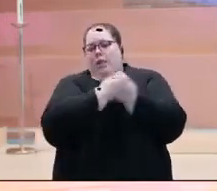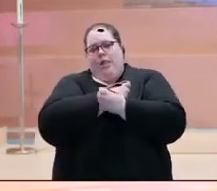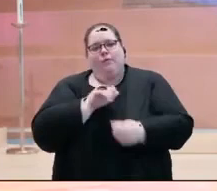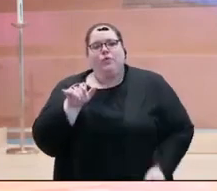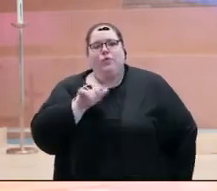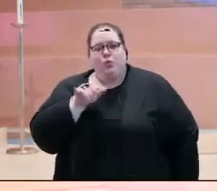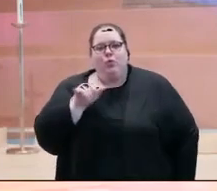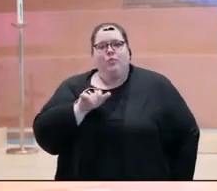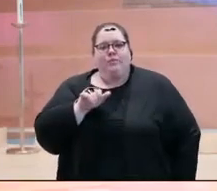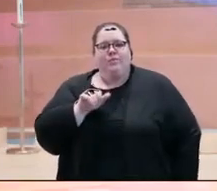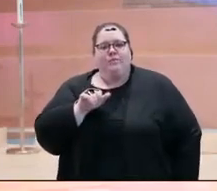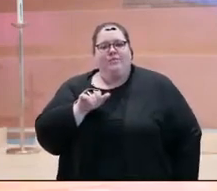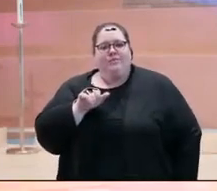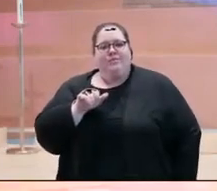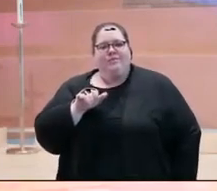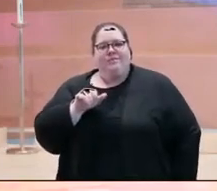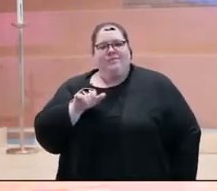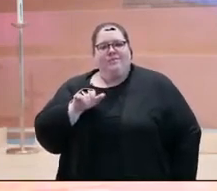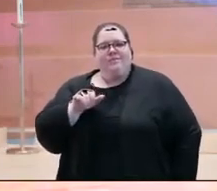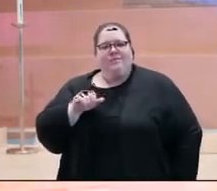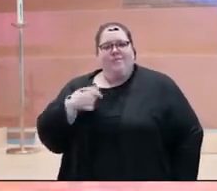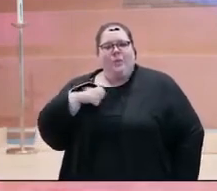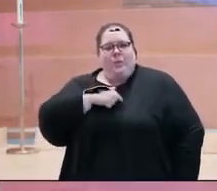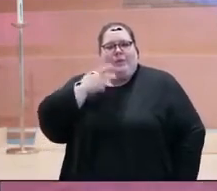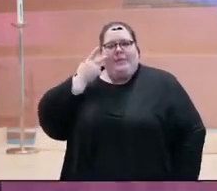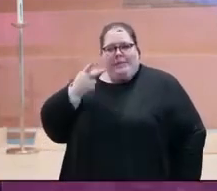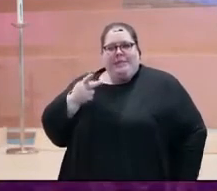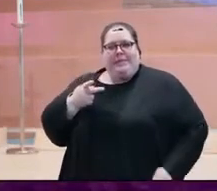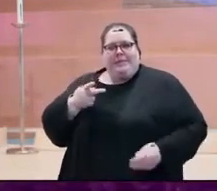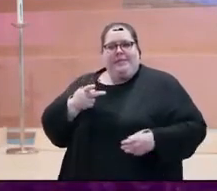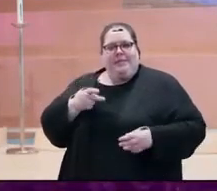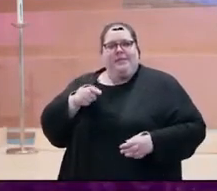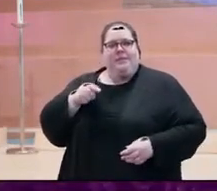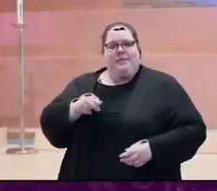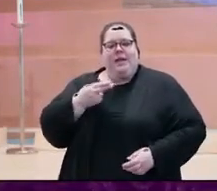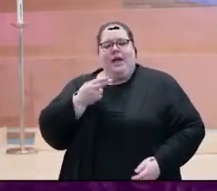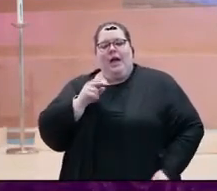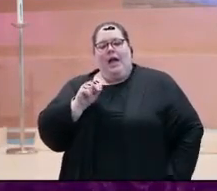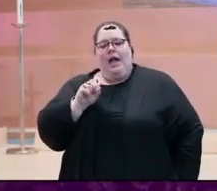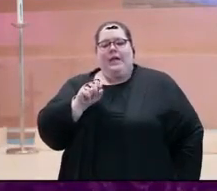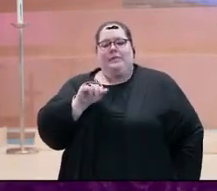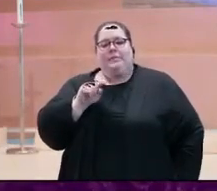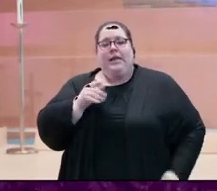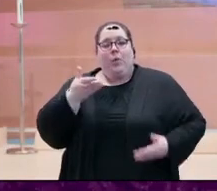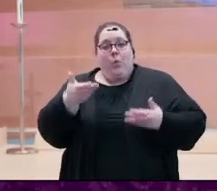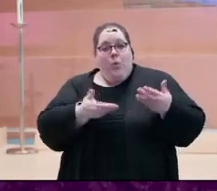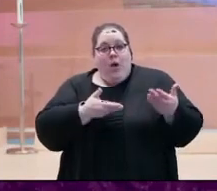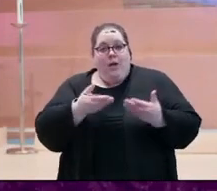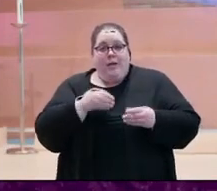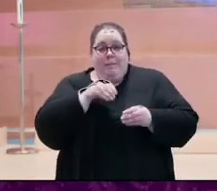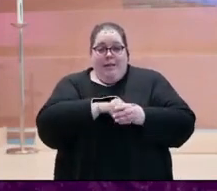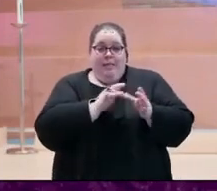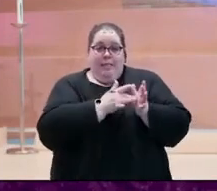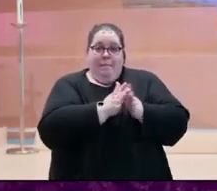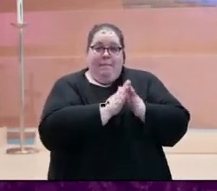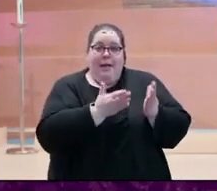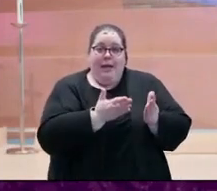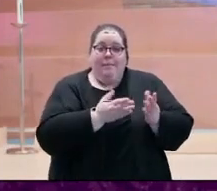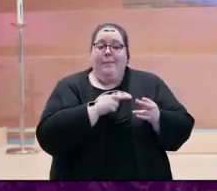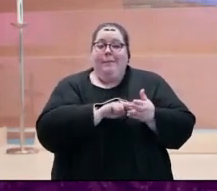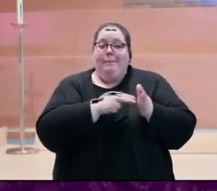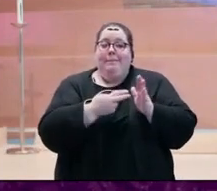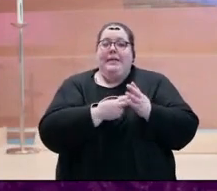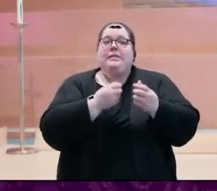hospitality, that is what we see. Hospitality in the Bible is literally the love of